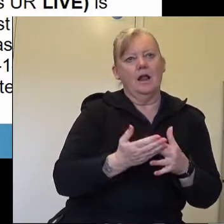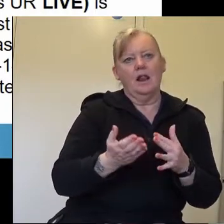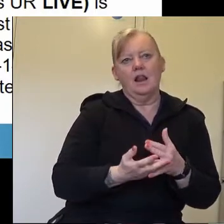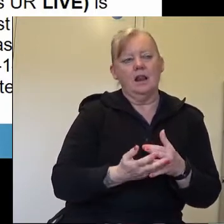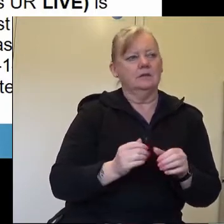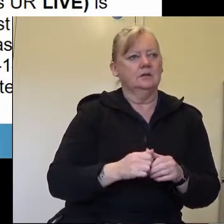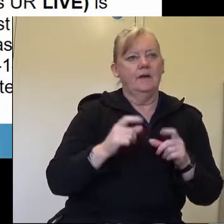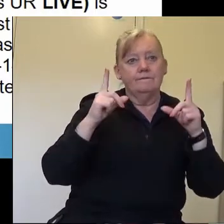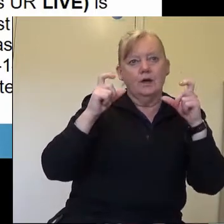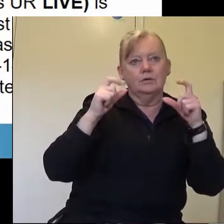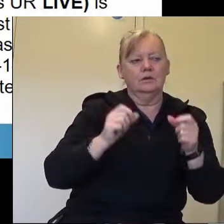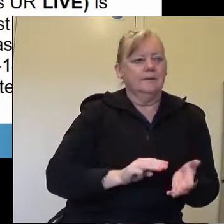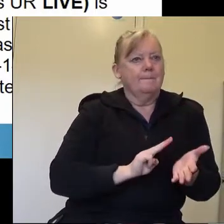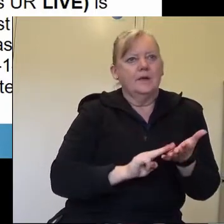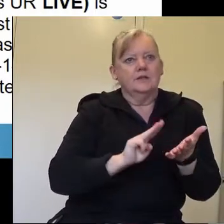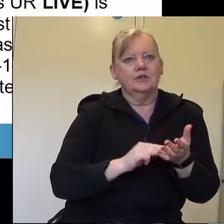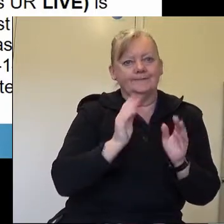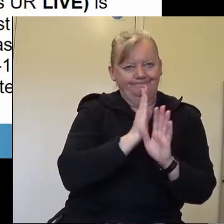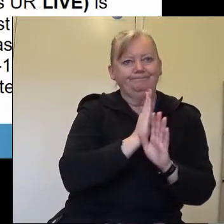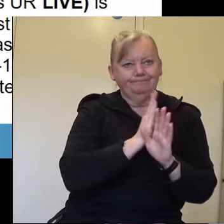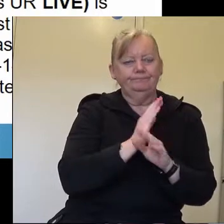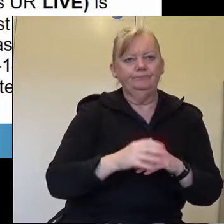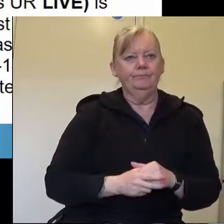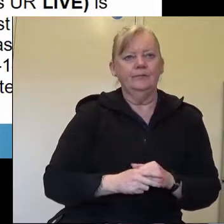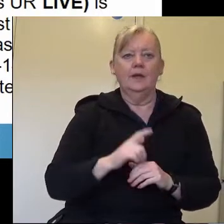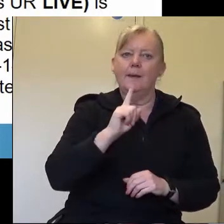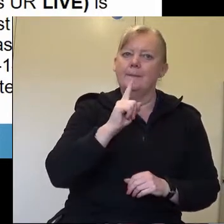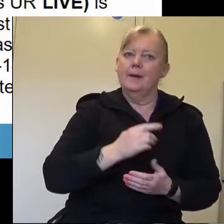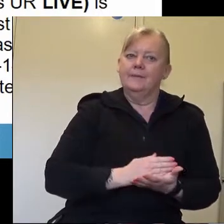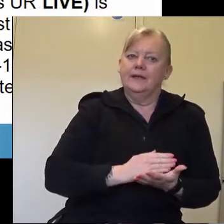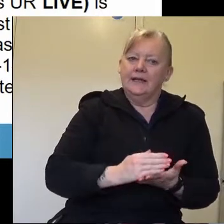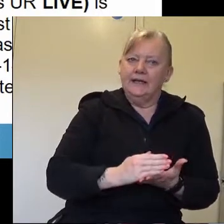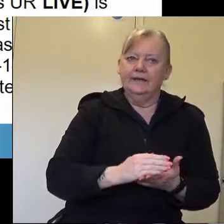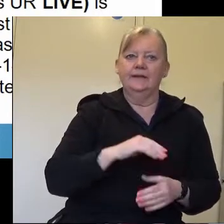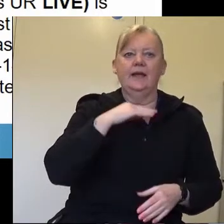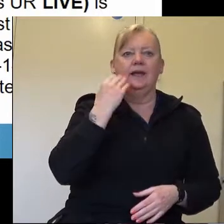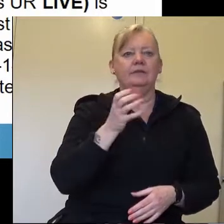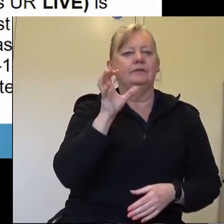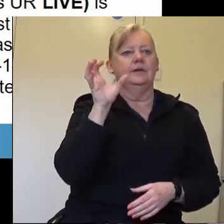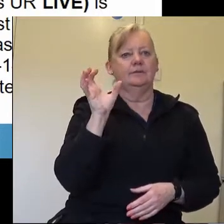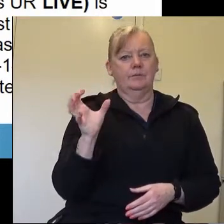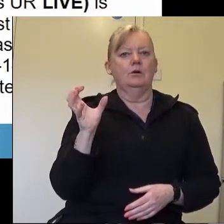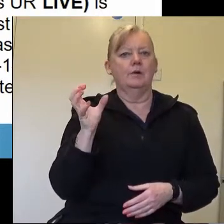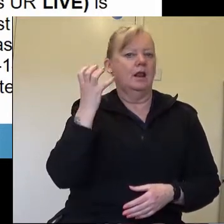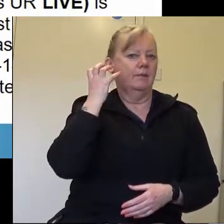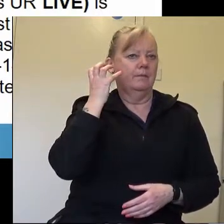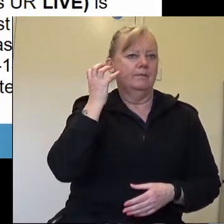can hide files, they can hide photos. Let's make something very clear.